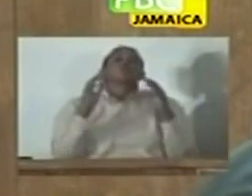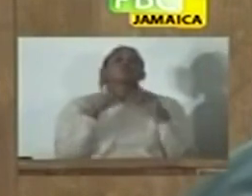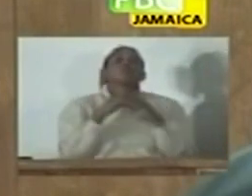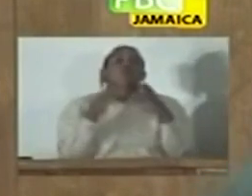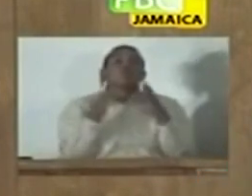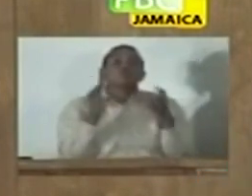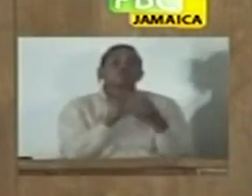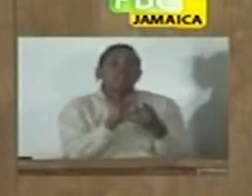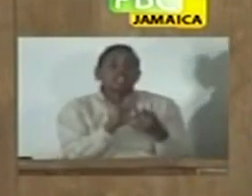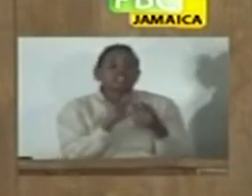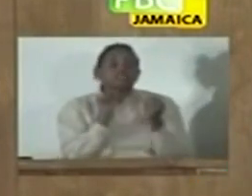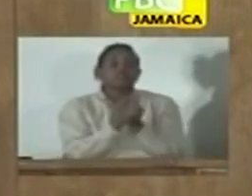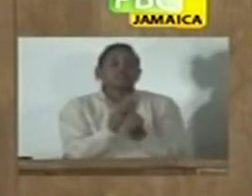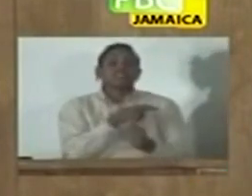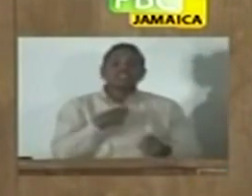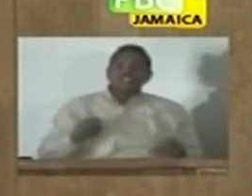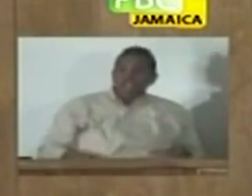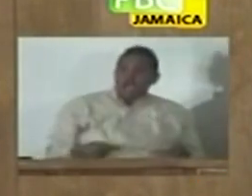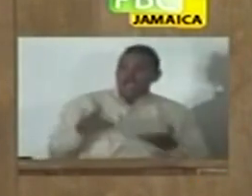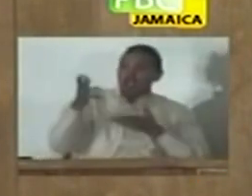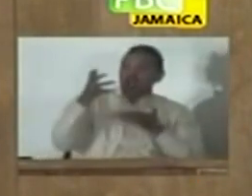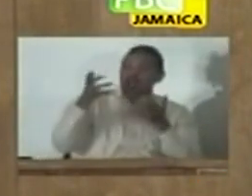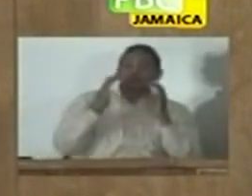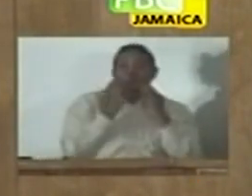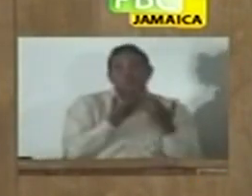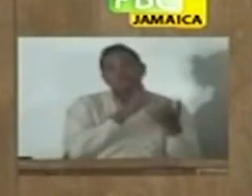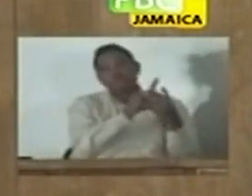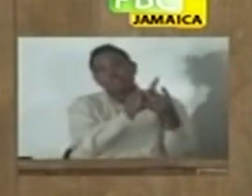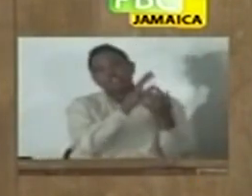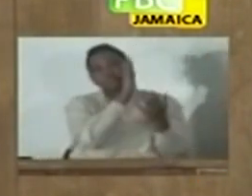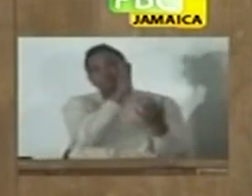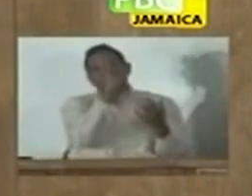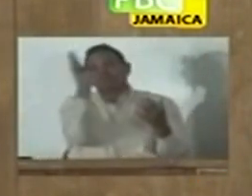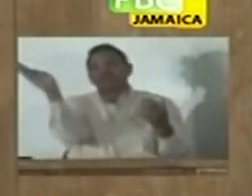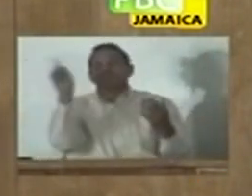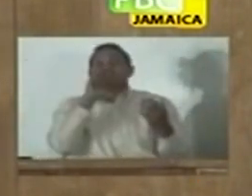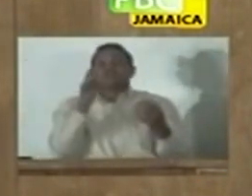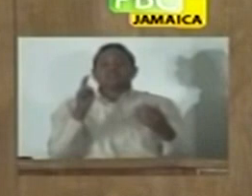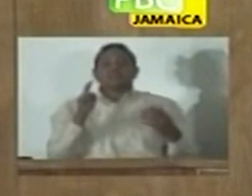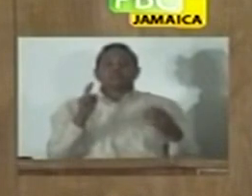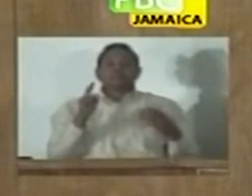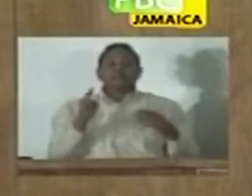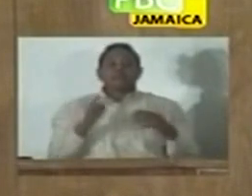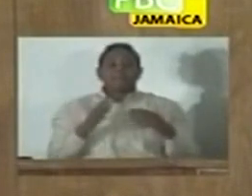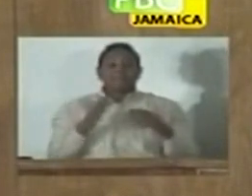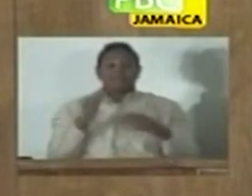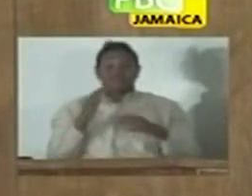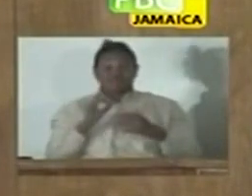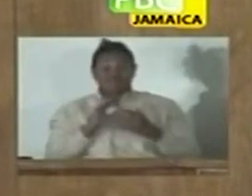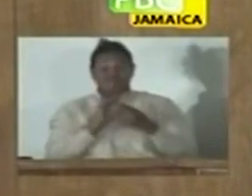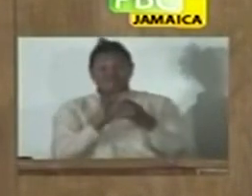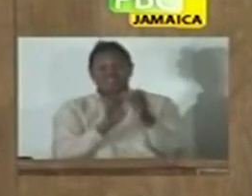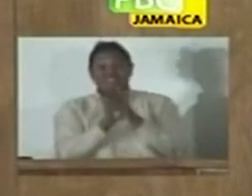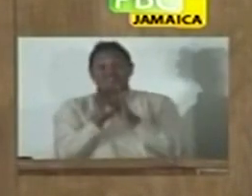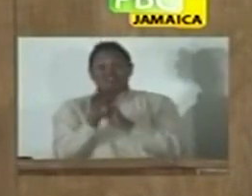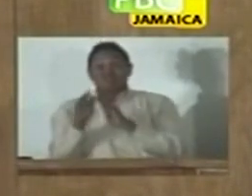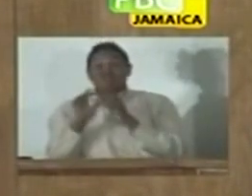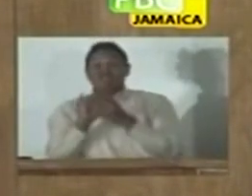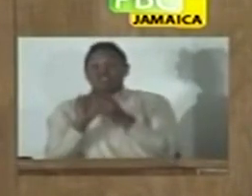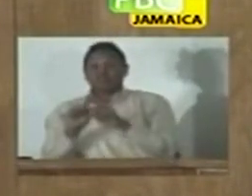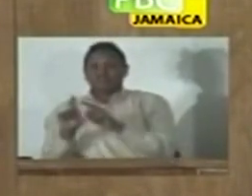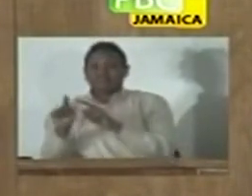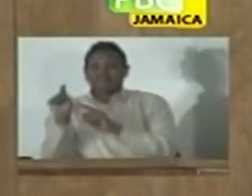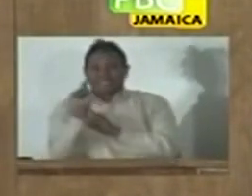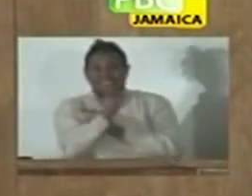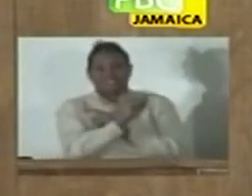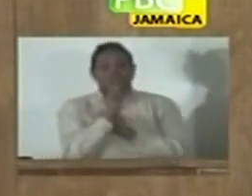up relationship with China, in building South-South relationship, that Jamaica has benefited from